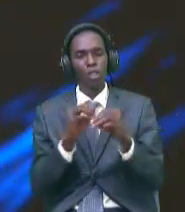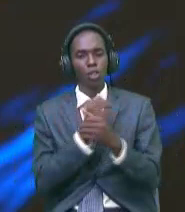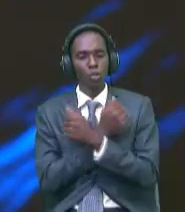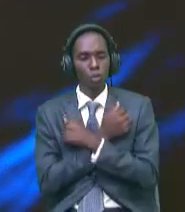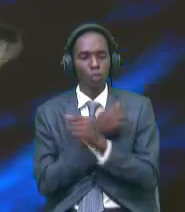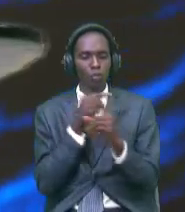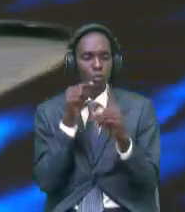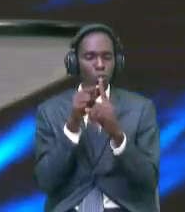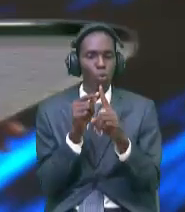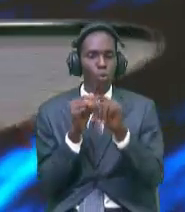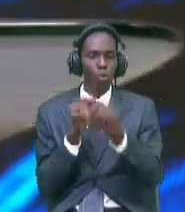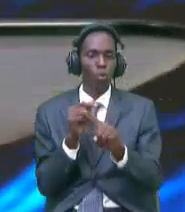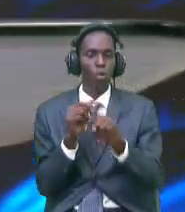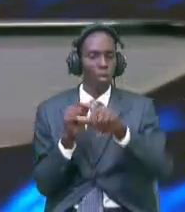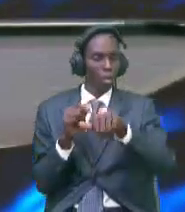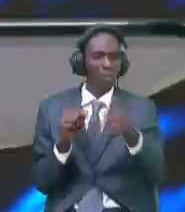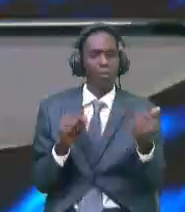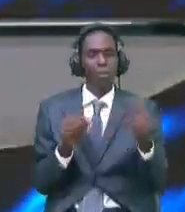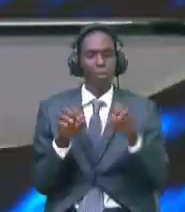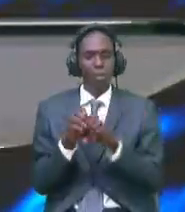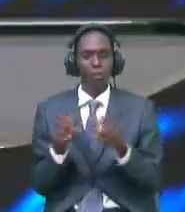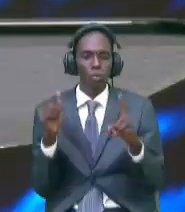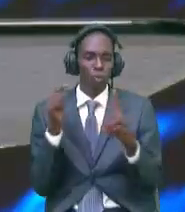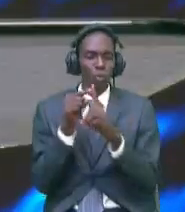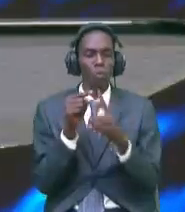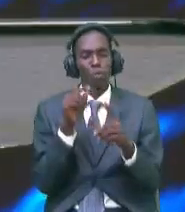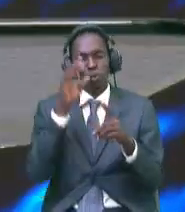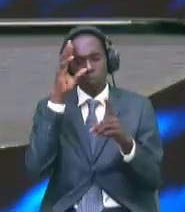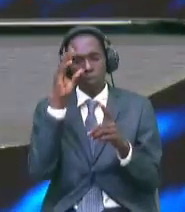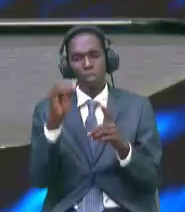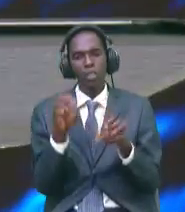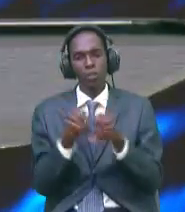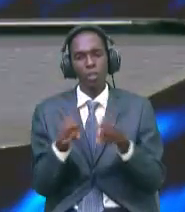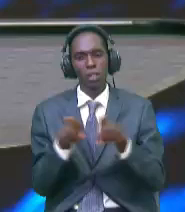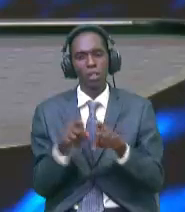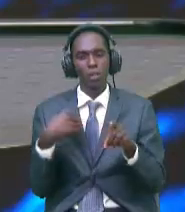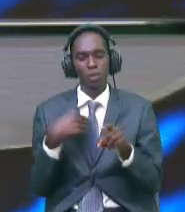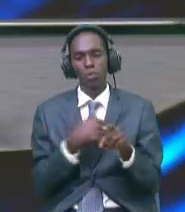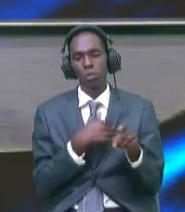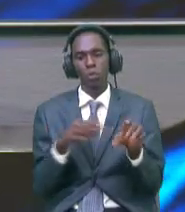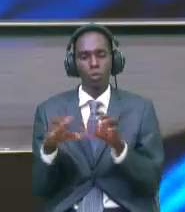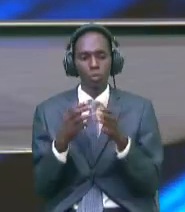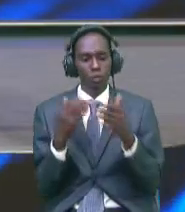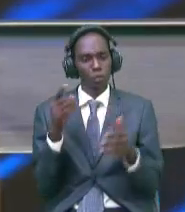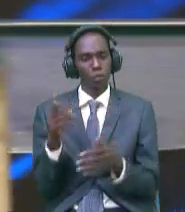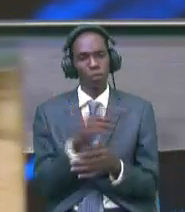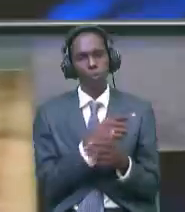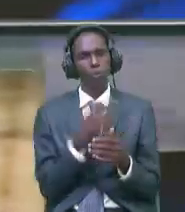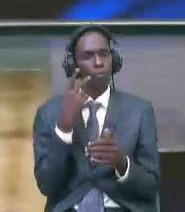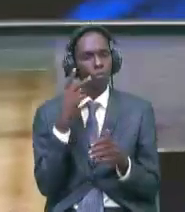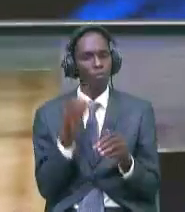and toward all men, even as we do toward you. Look at verse 13. In